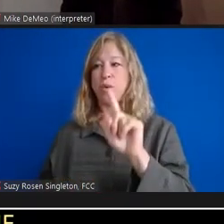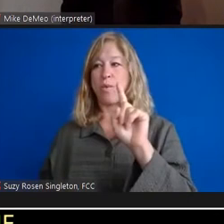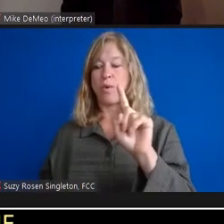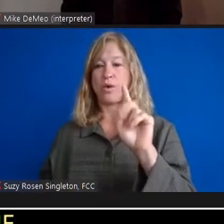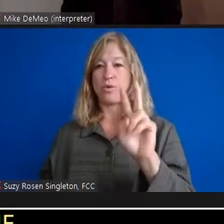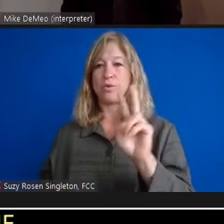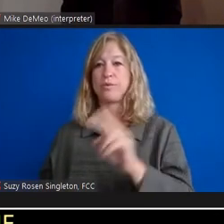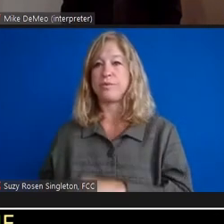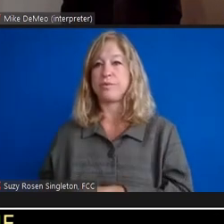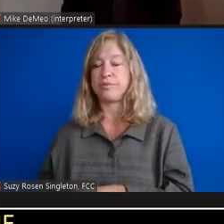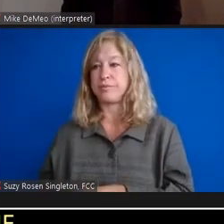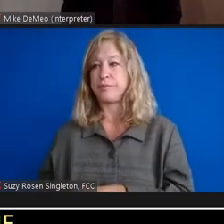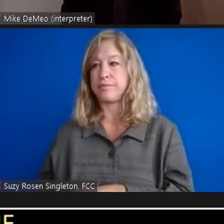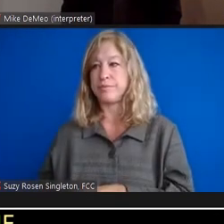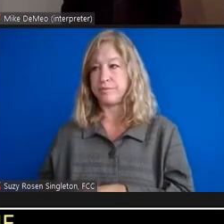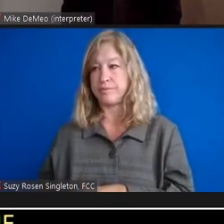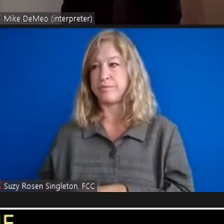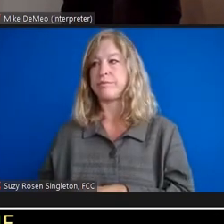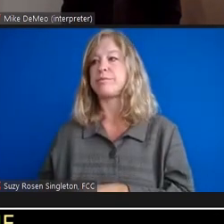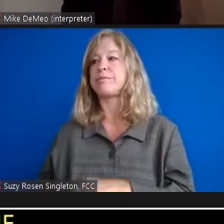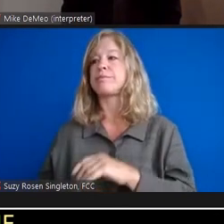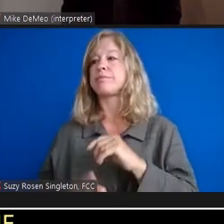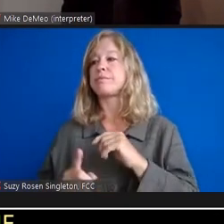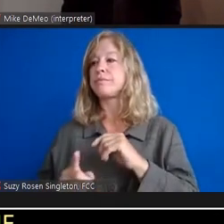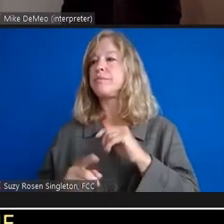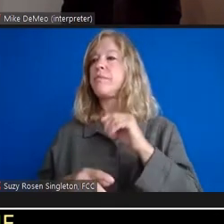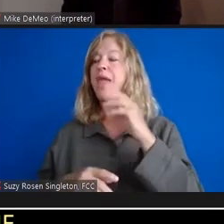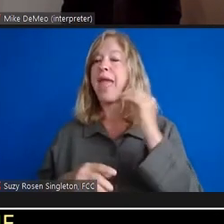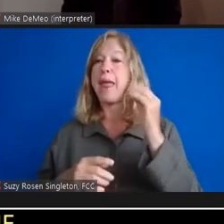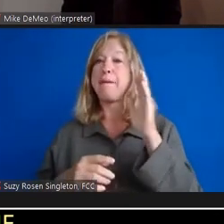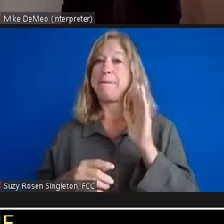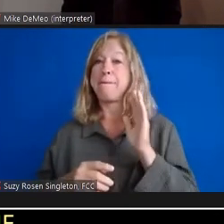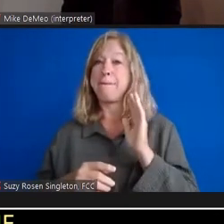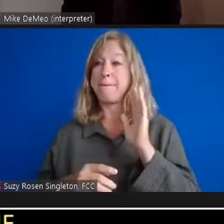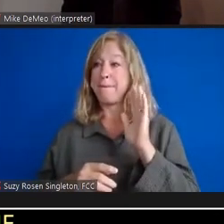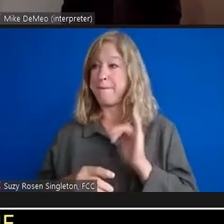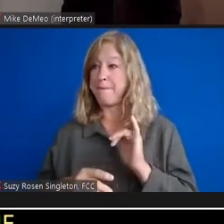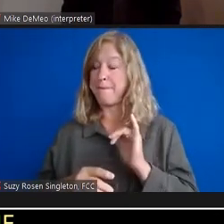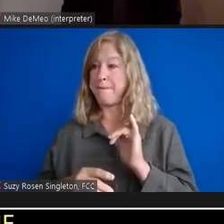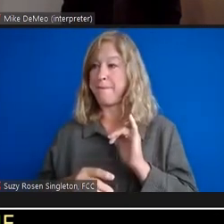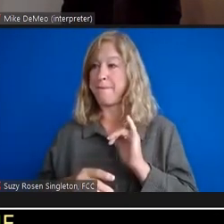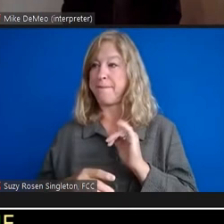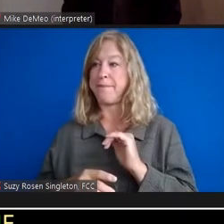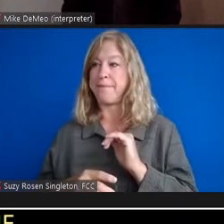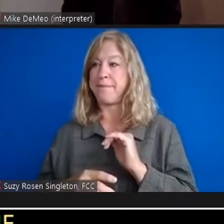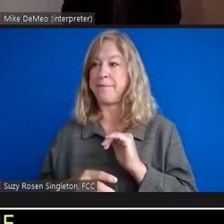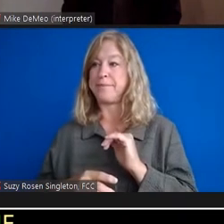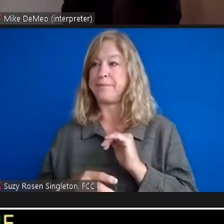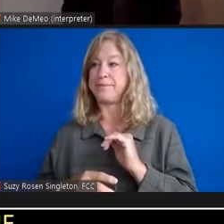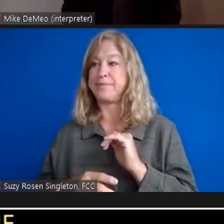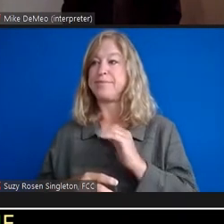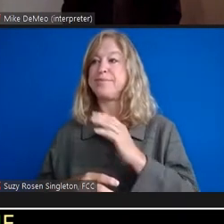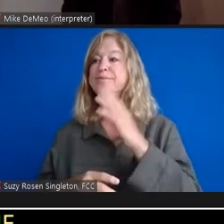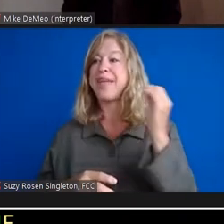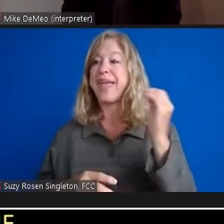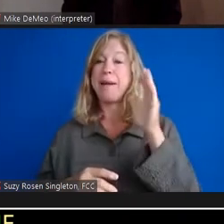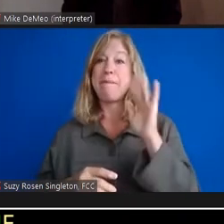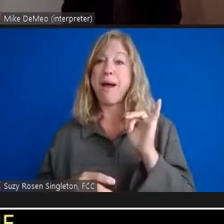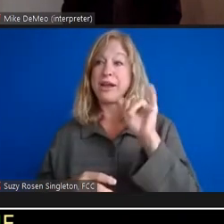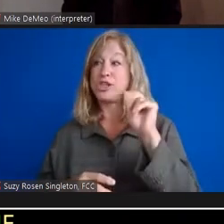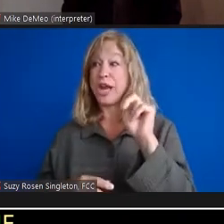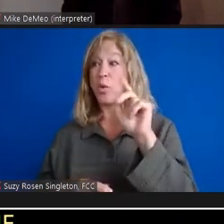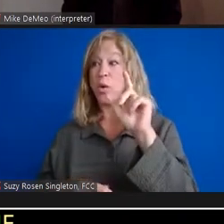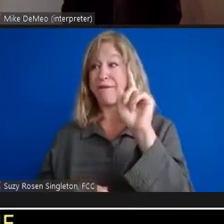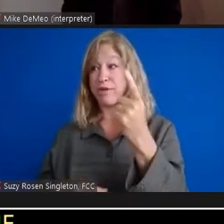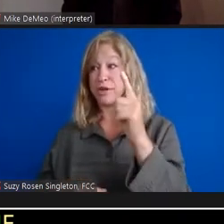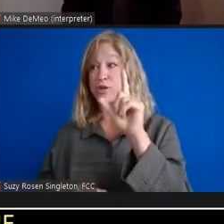the 438 PSAPs there under California Government Code Section 53112.